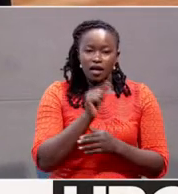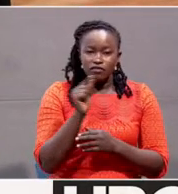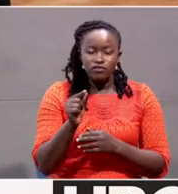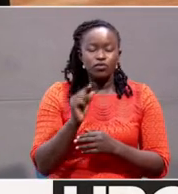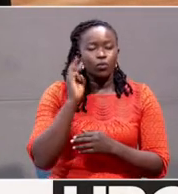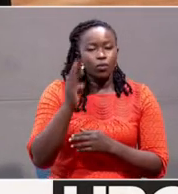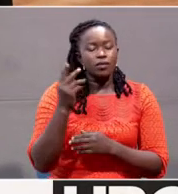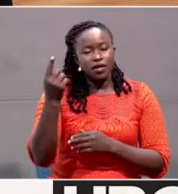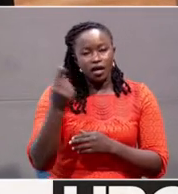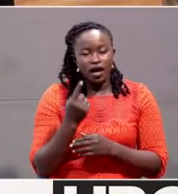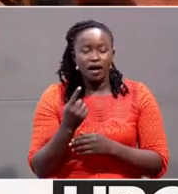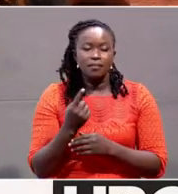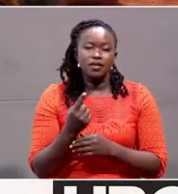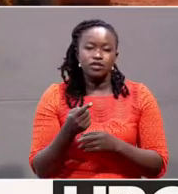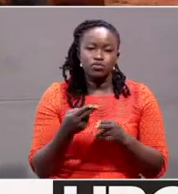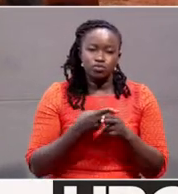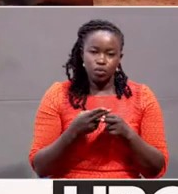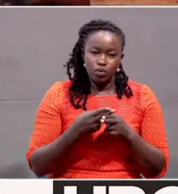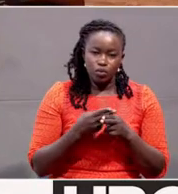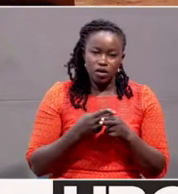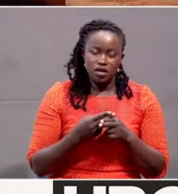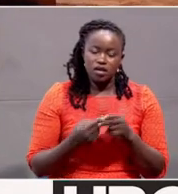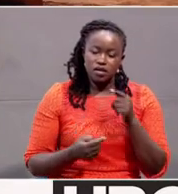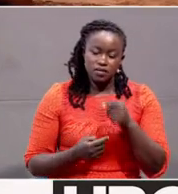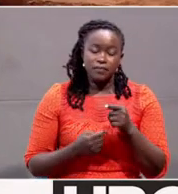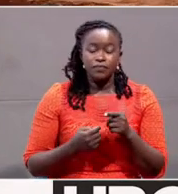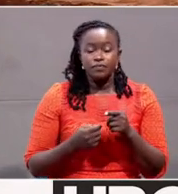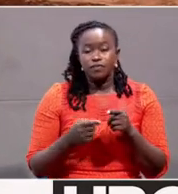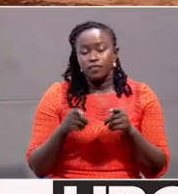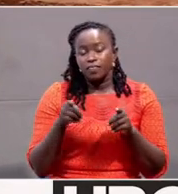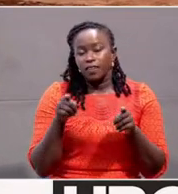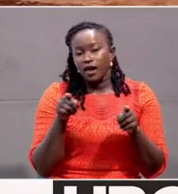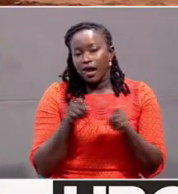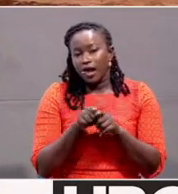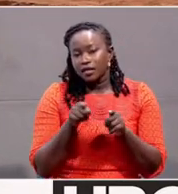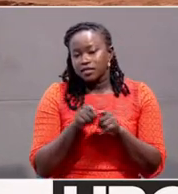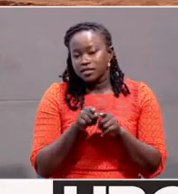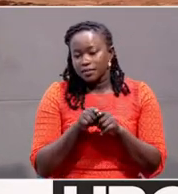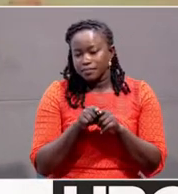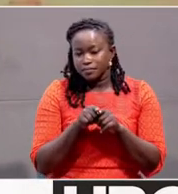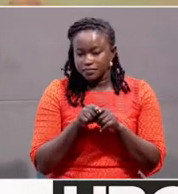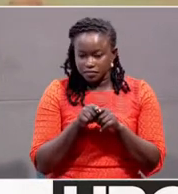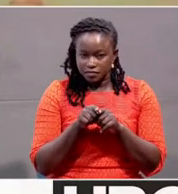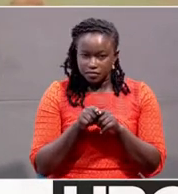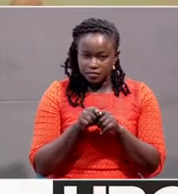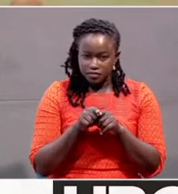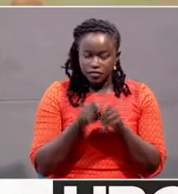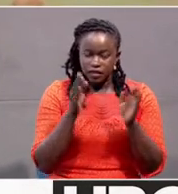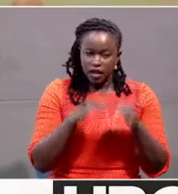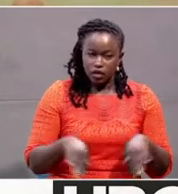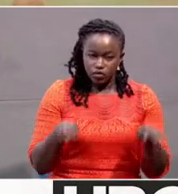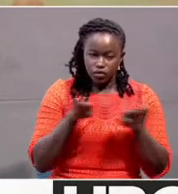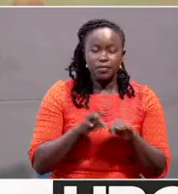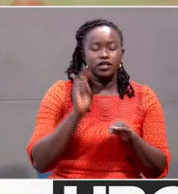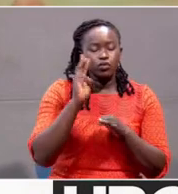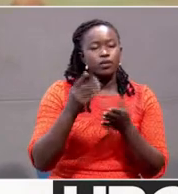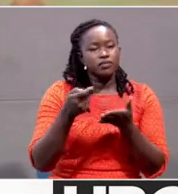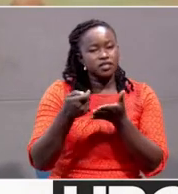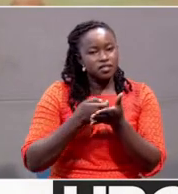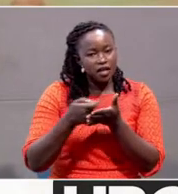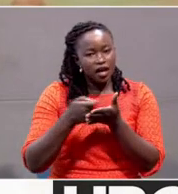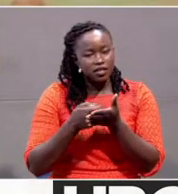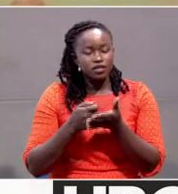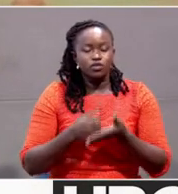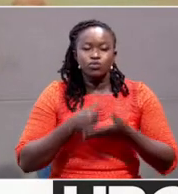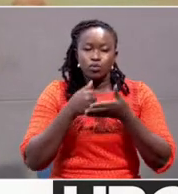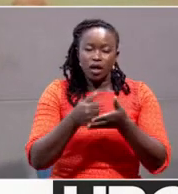soon, we've been told that the final agreement will be signed to enable the